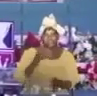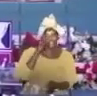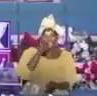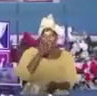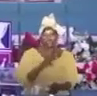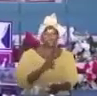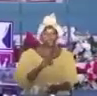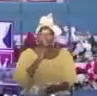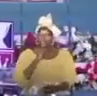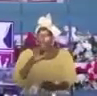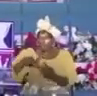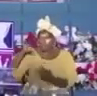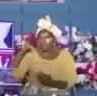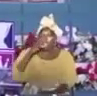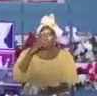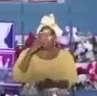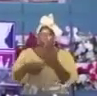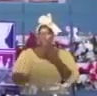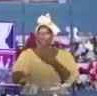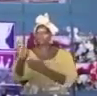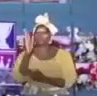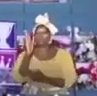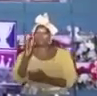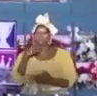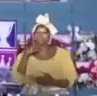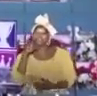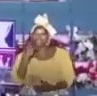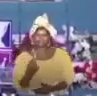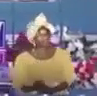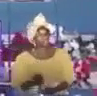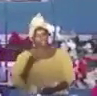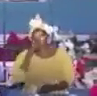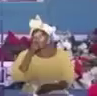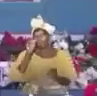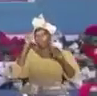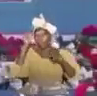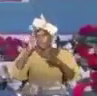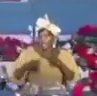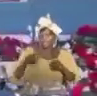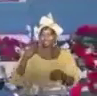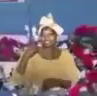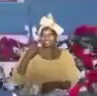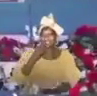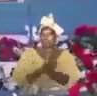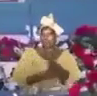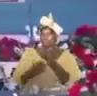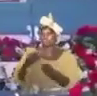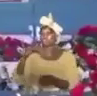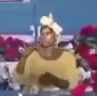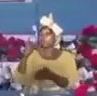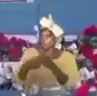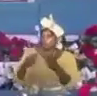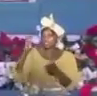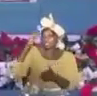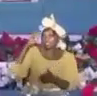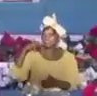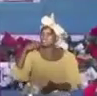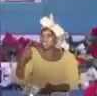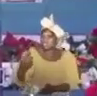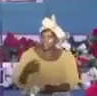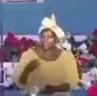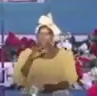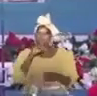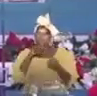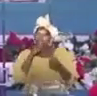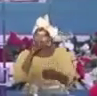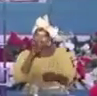never find what he can do. It is what he has said that he will do. Show me what God has said, and I show you what he